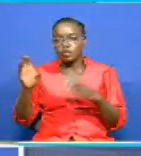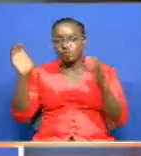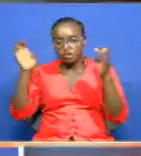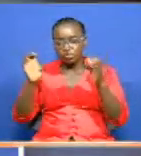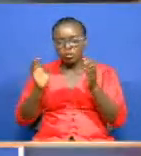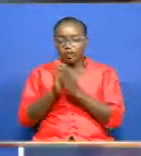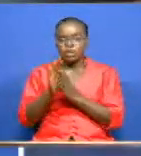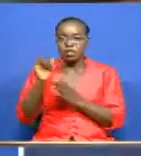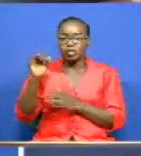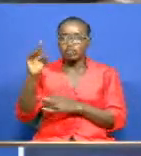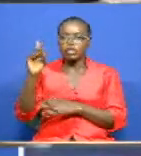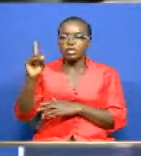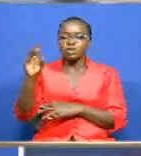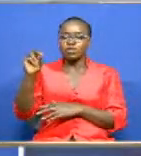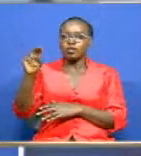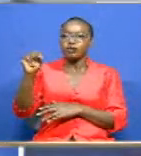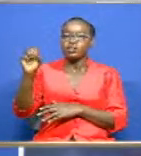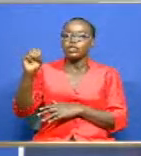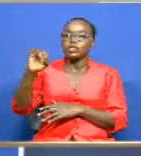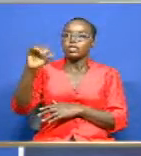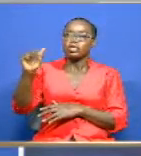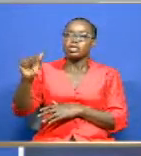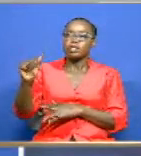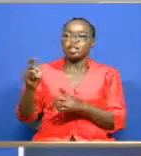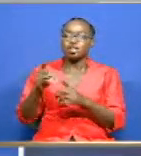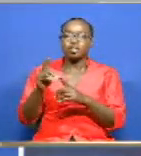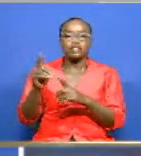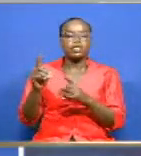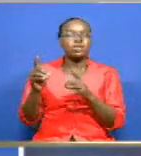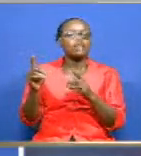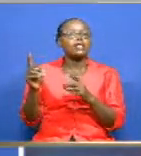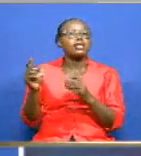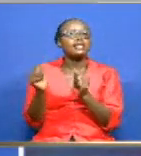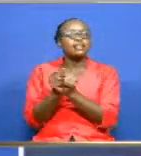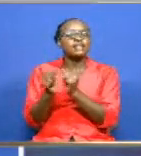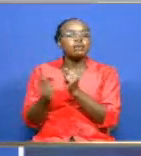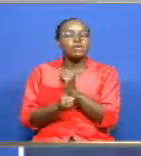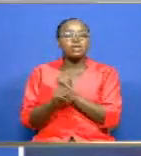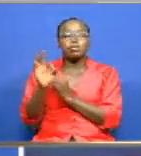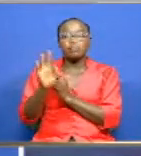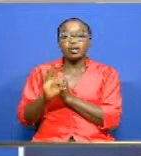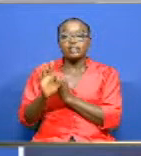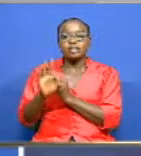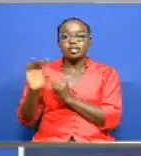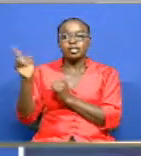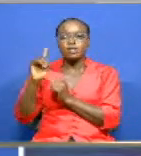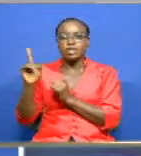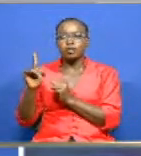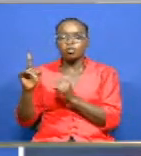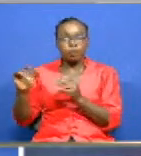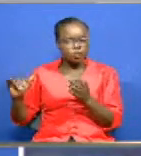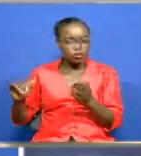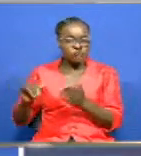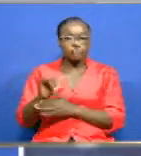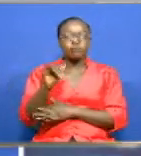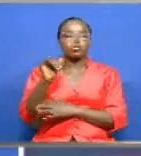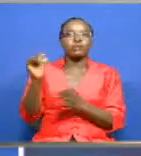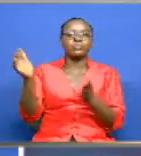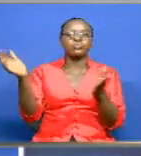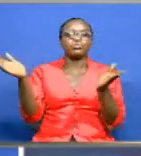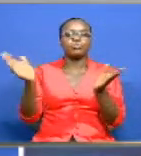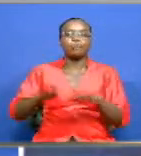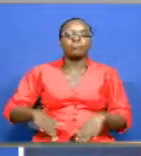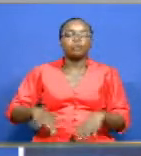Indonesia. On March 10, 2019, a Nairobi-bound ET-302 crashed at Bishofti